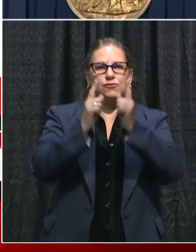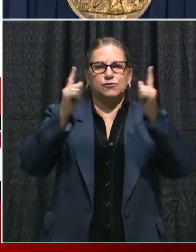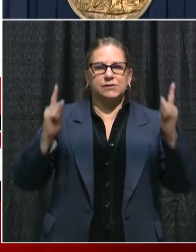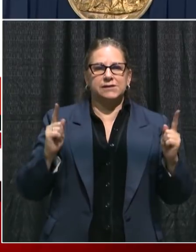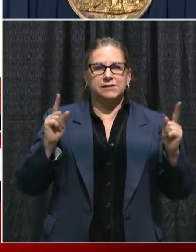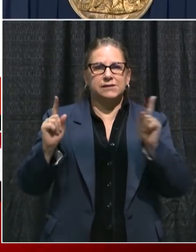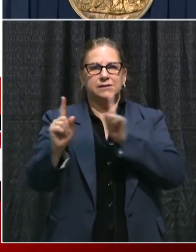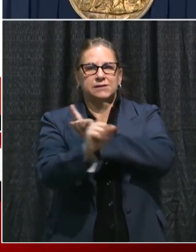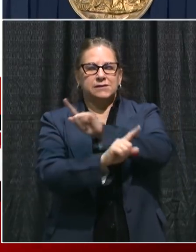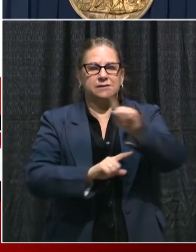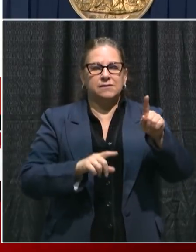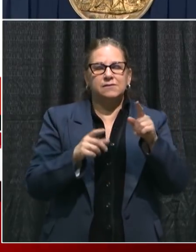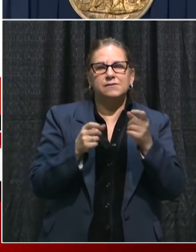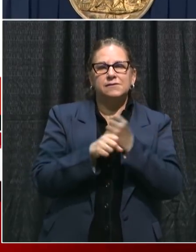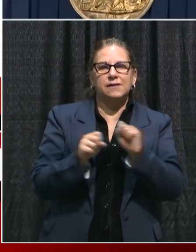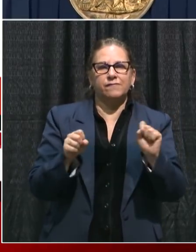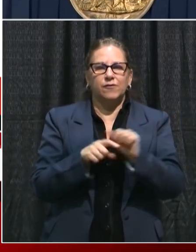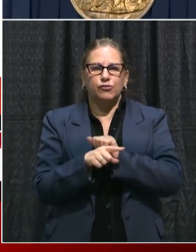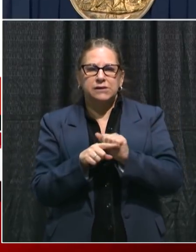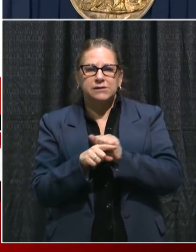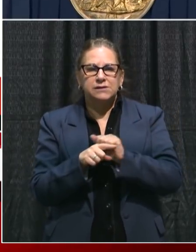can you just describe some of that?